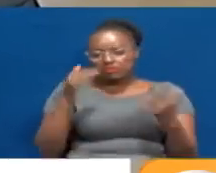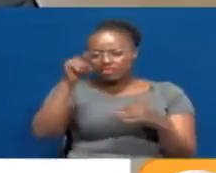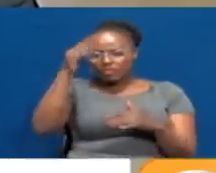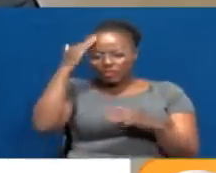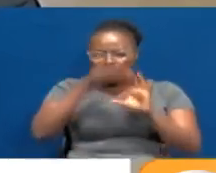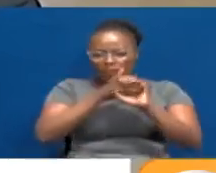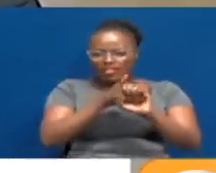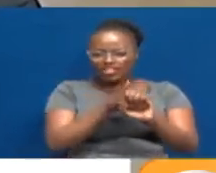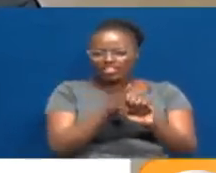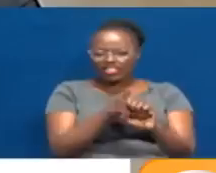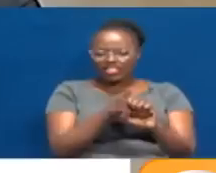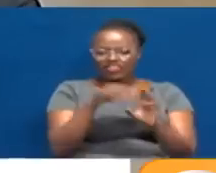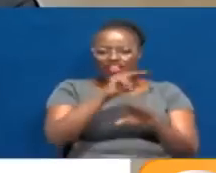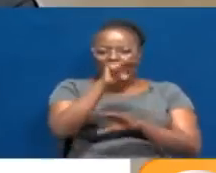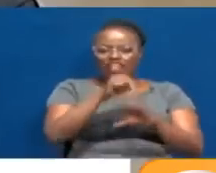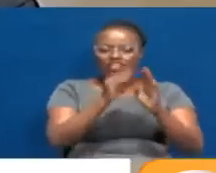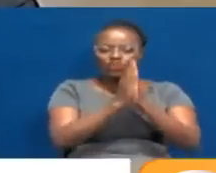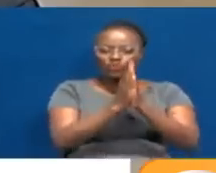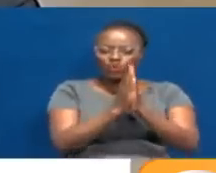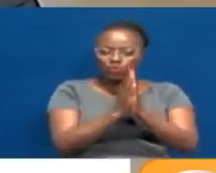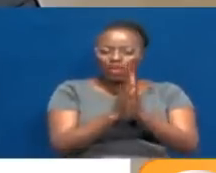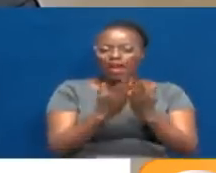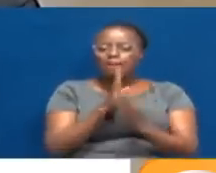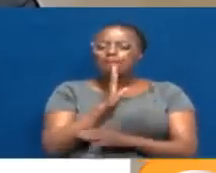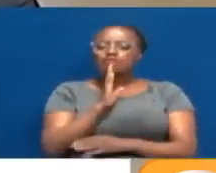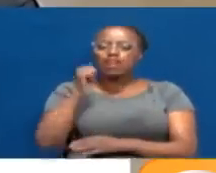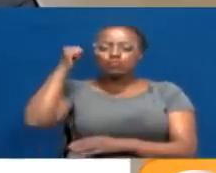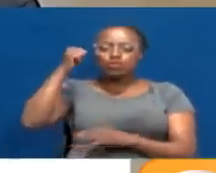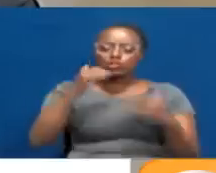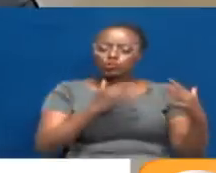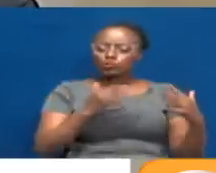the handshakes, the national prayer breakfasts, the political